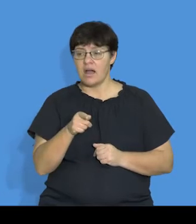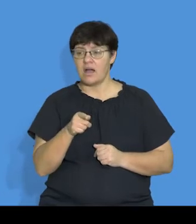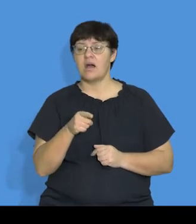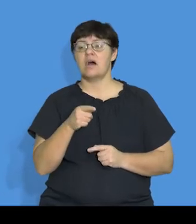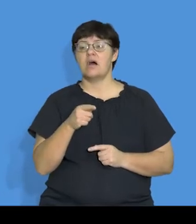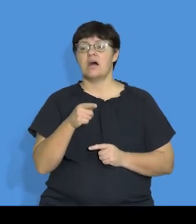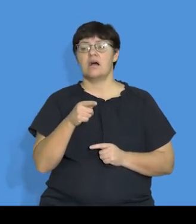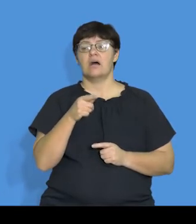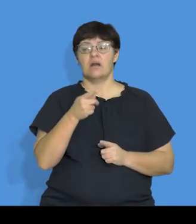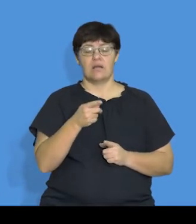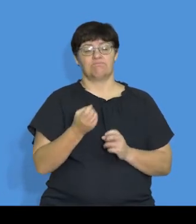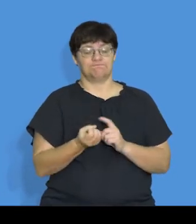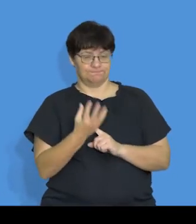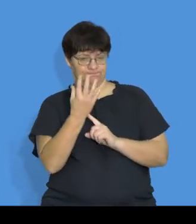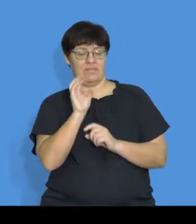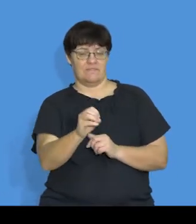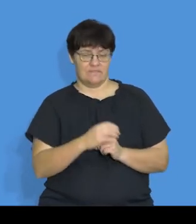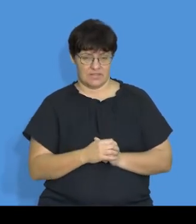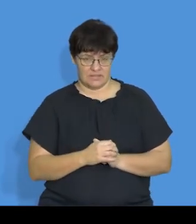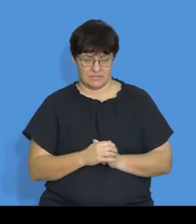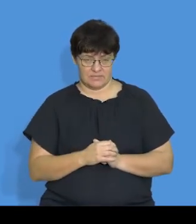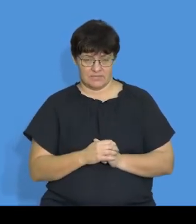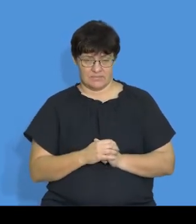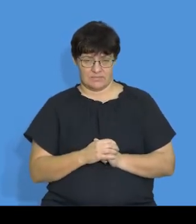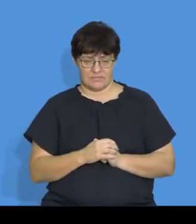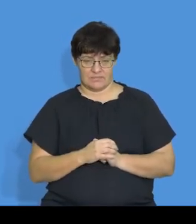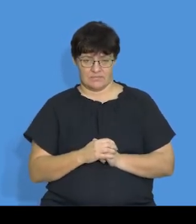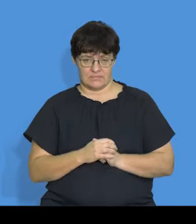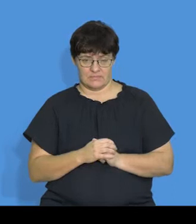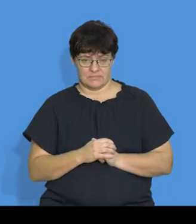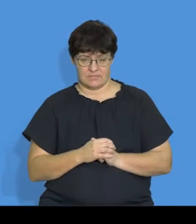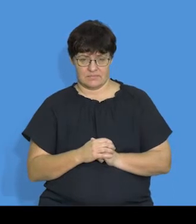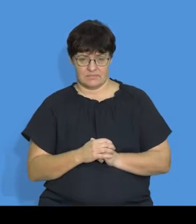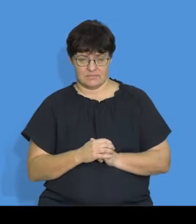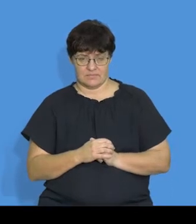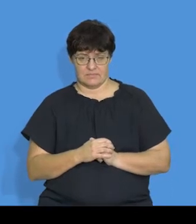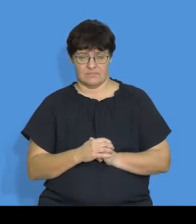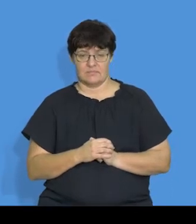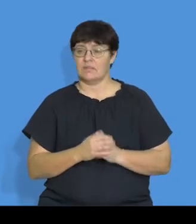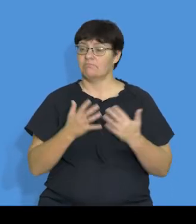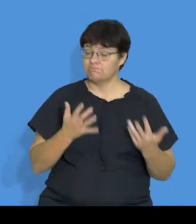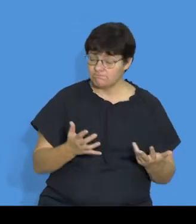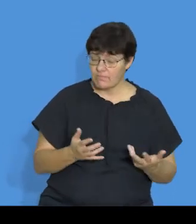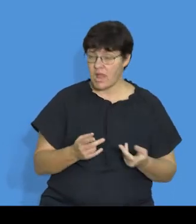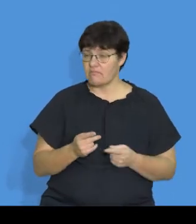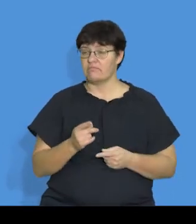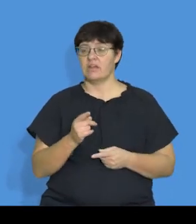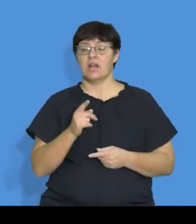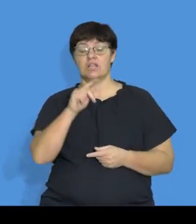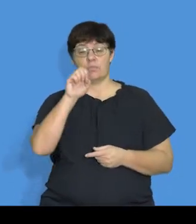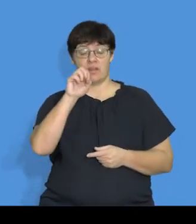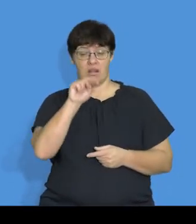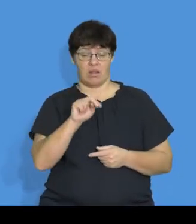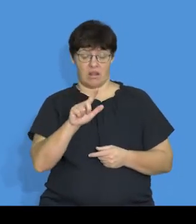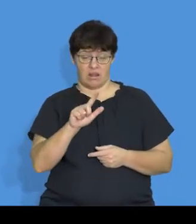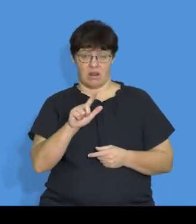glowing. Right. Okay. Now, what conclusions can we draw from these observations? Now, there is a terminal voltage of